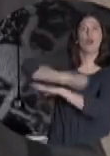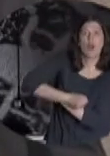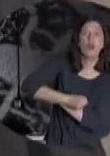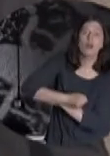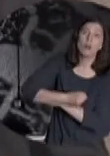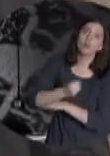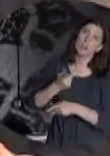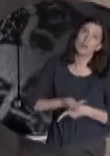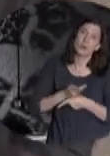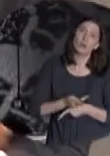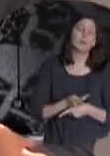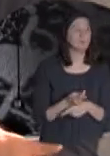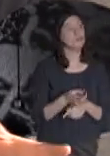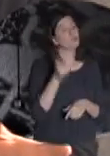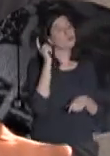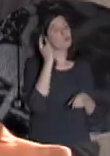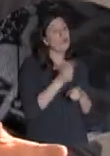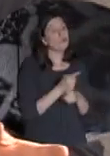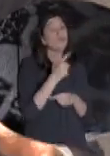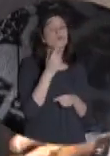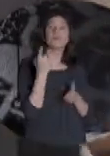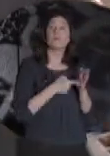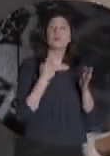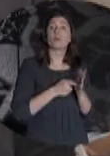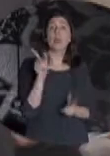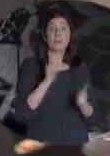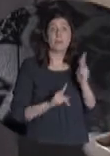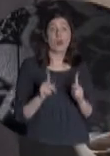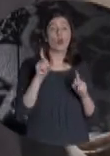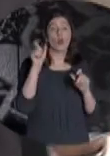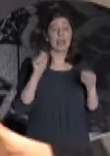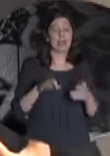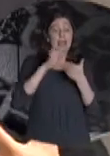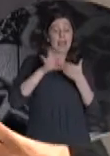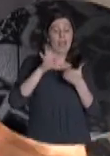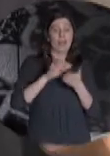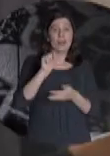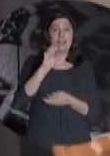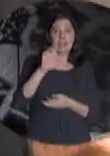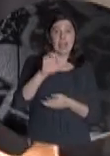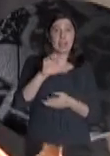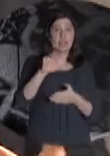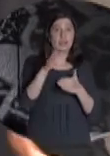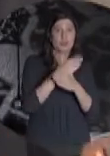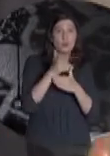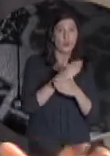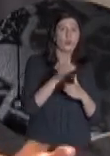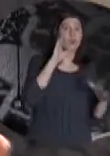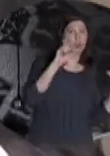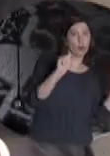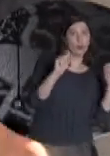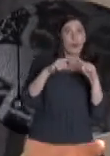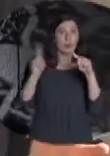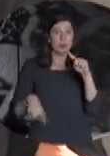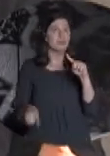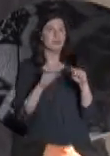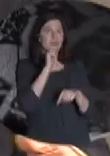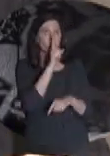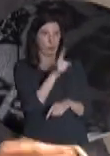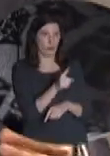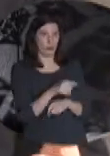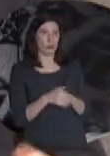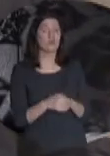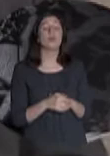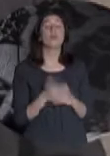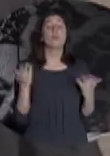is, there's a little bit of a myth that people talk about, I can count the number of seconds between the thunder and the lightning, and that's not totally true.